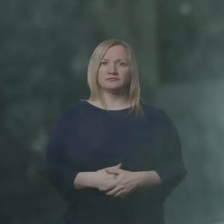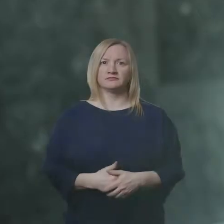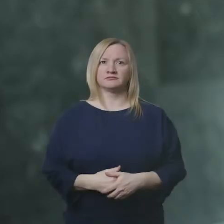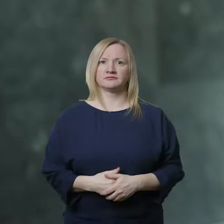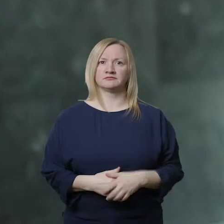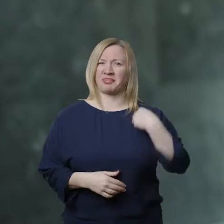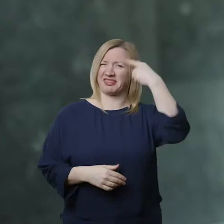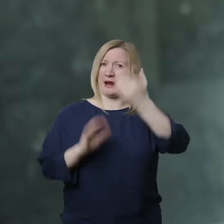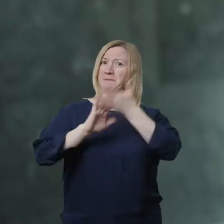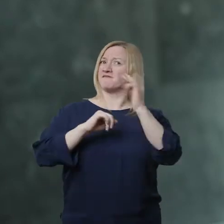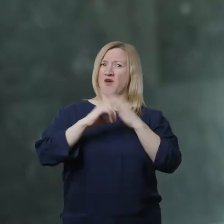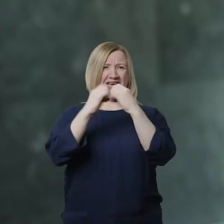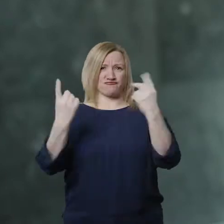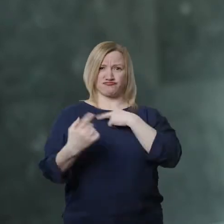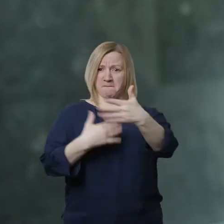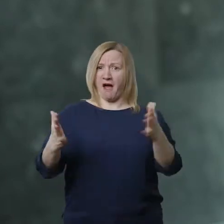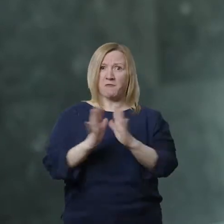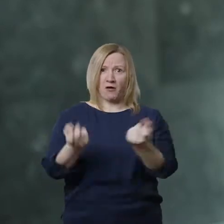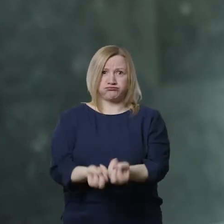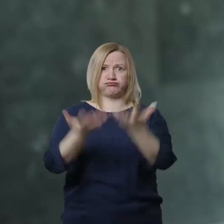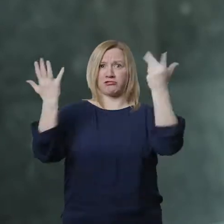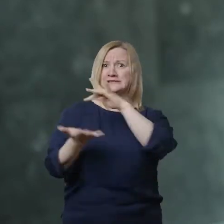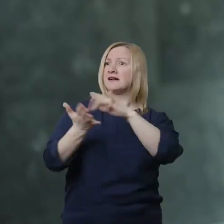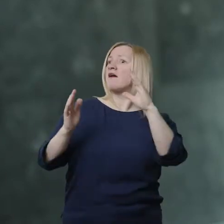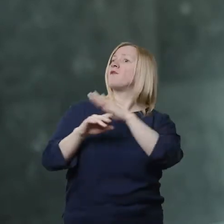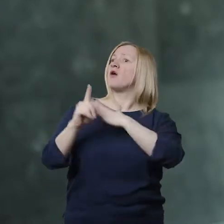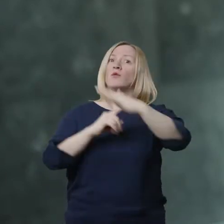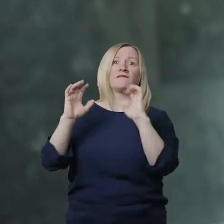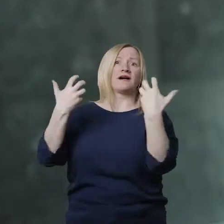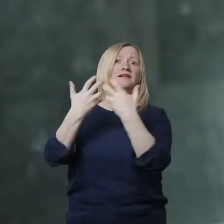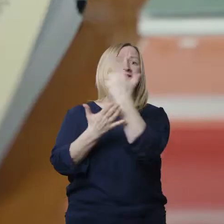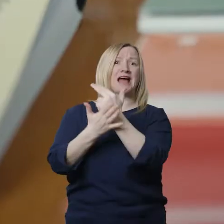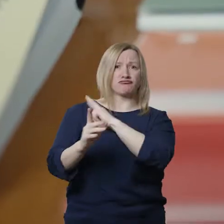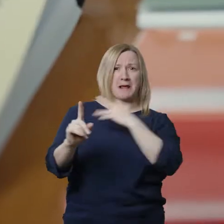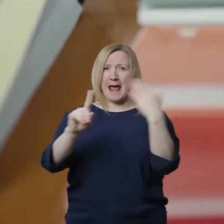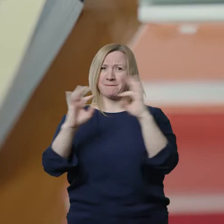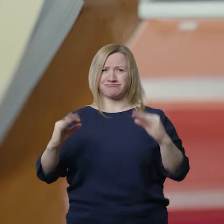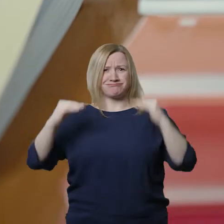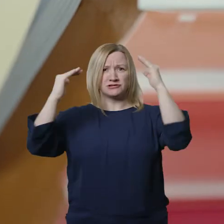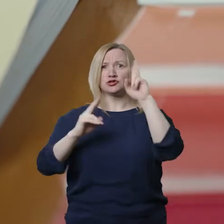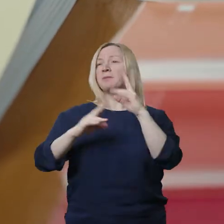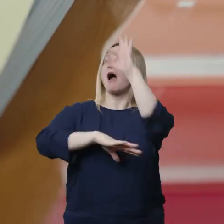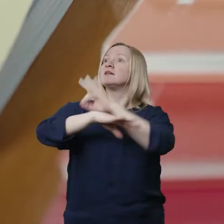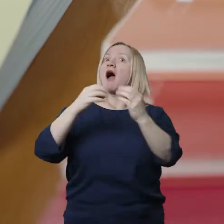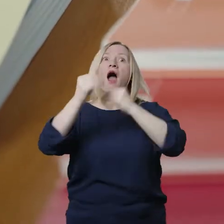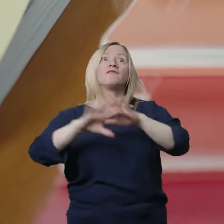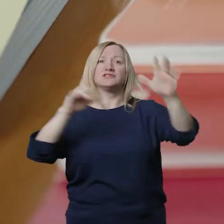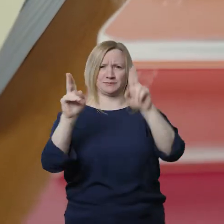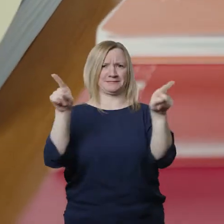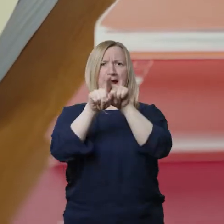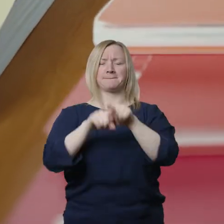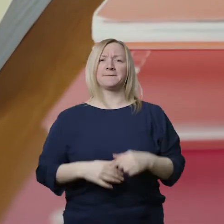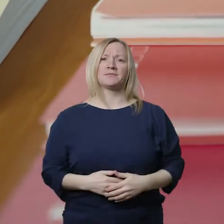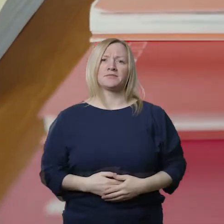autism. I think building for everyone, the box of books that the Centre of Universal Design released is excellent, and it should be in